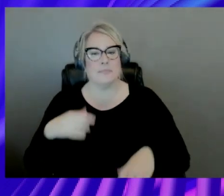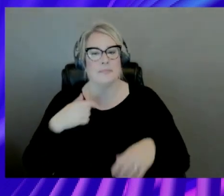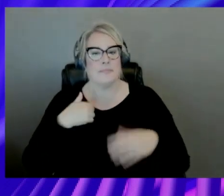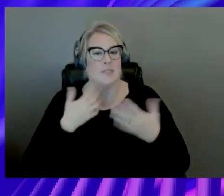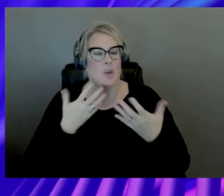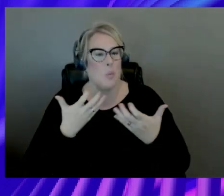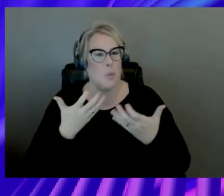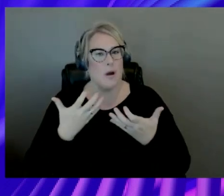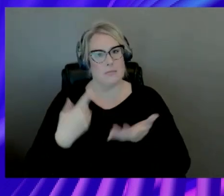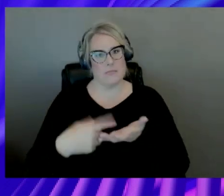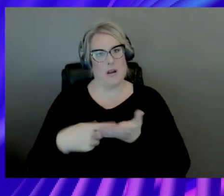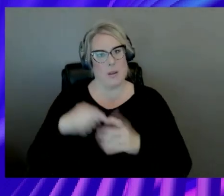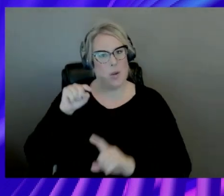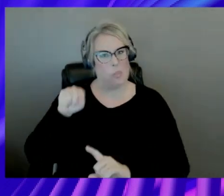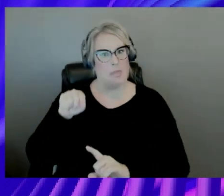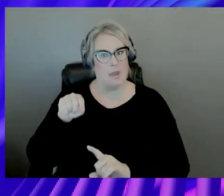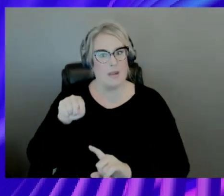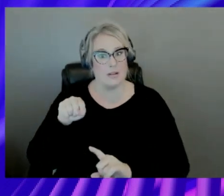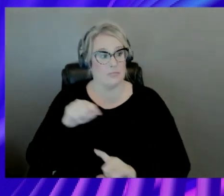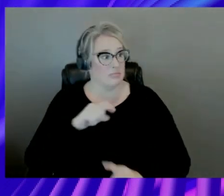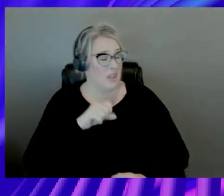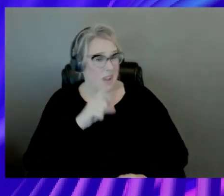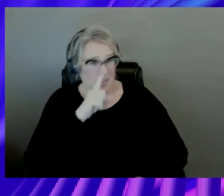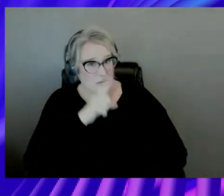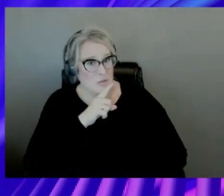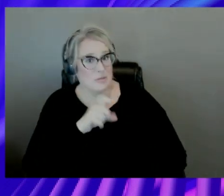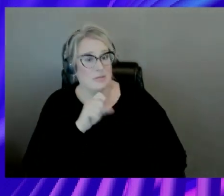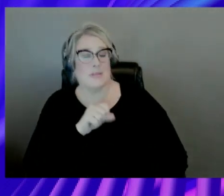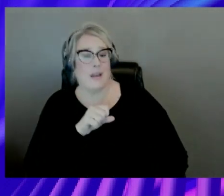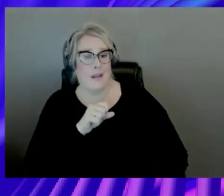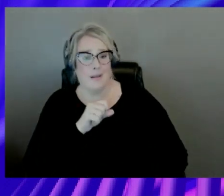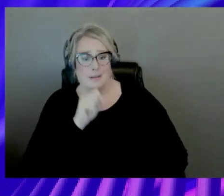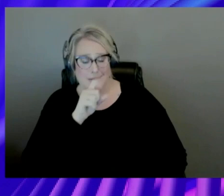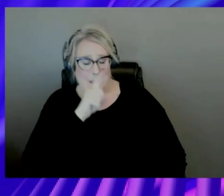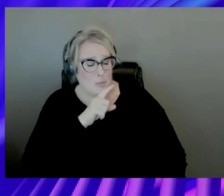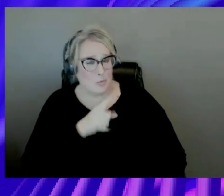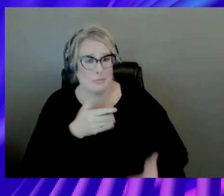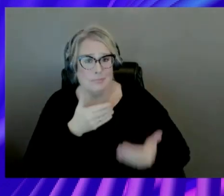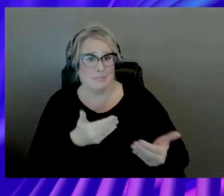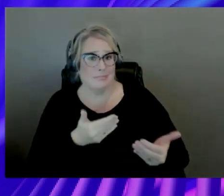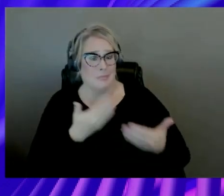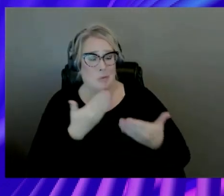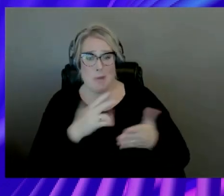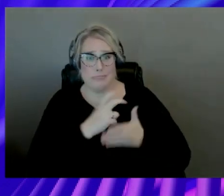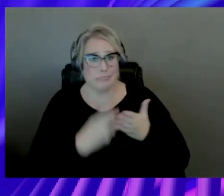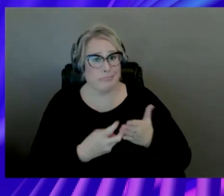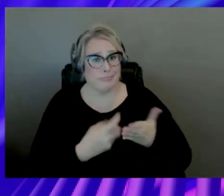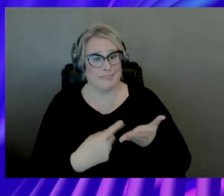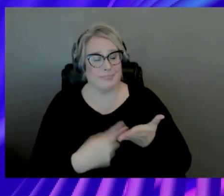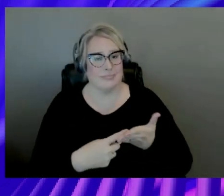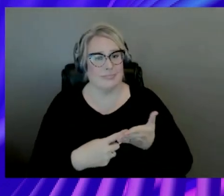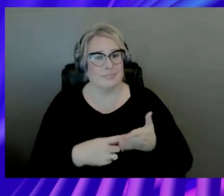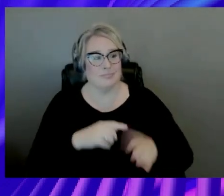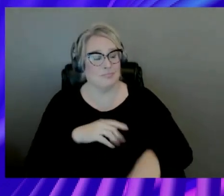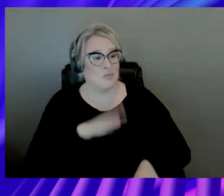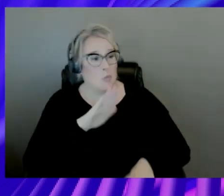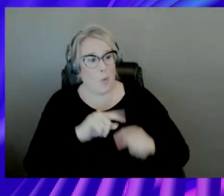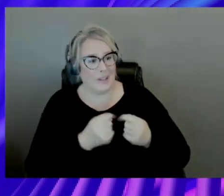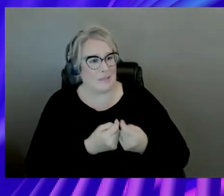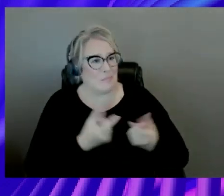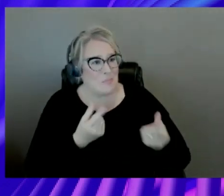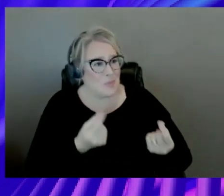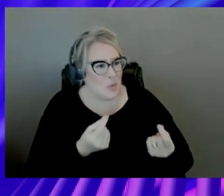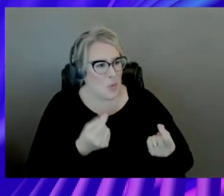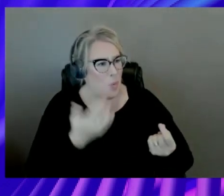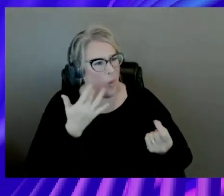about that, if possible. Yeah, absolutely. Let's do that. Let's get right into it. What does your team do, and why do customers care? Why